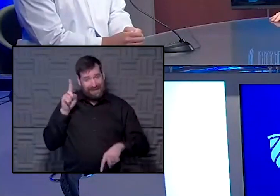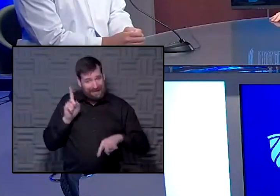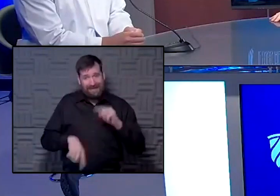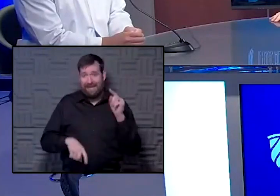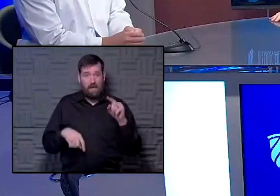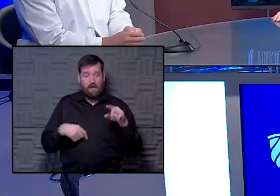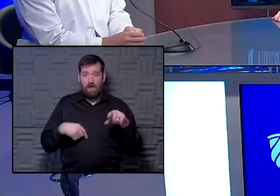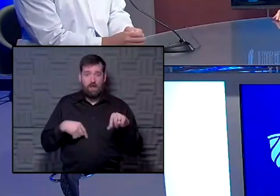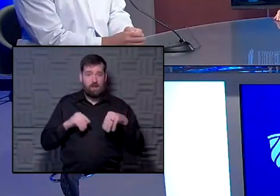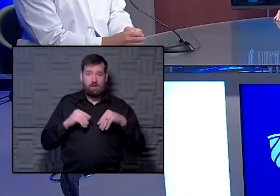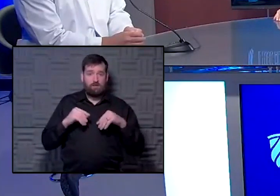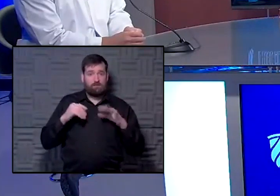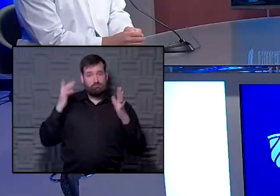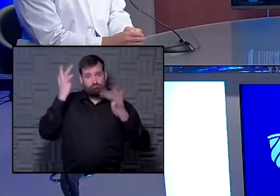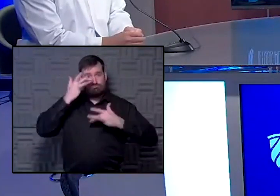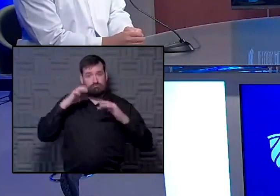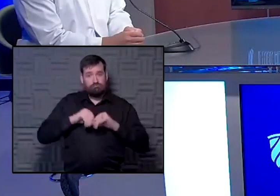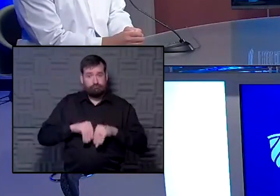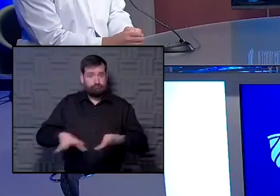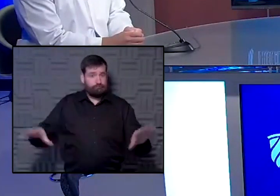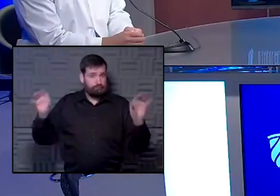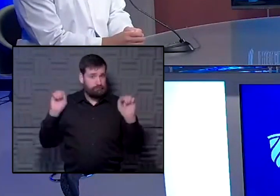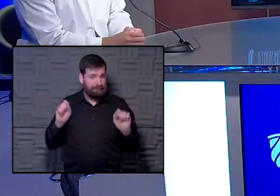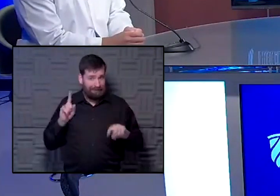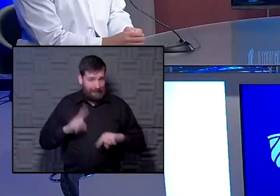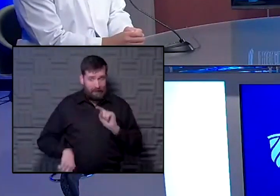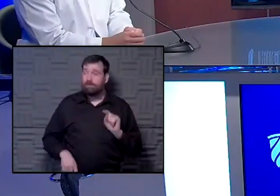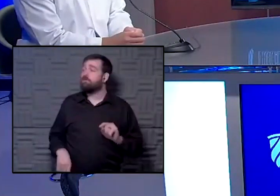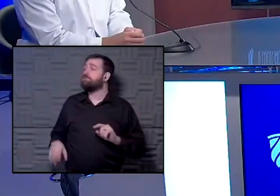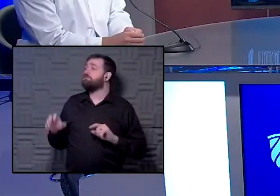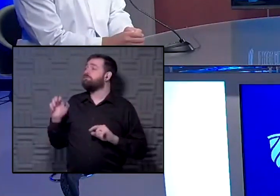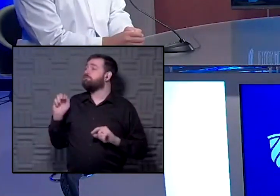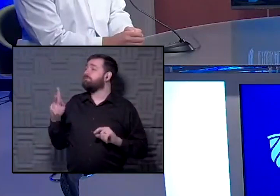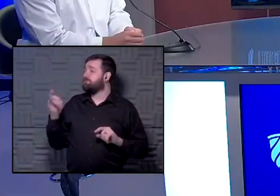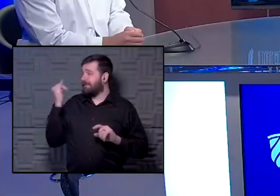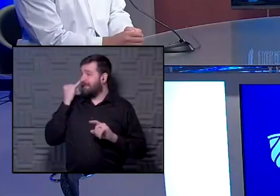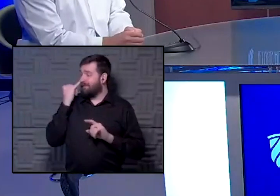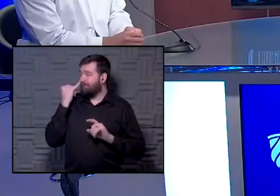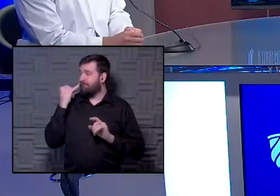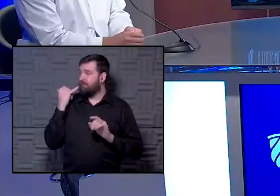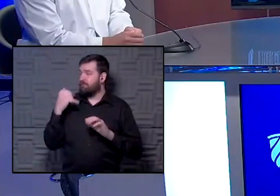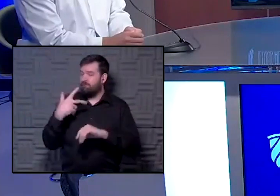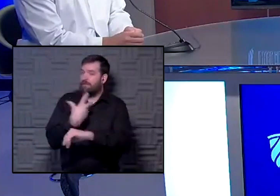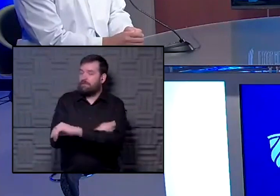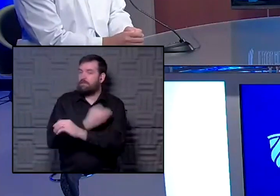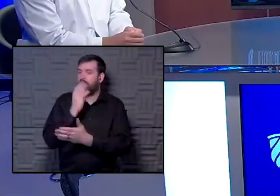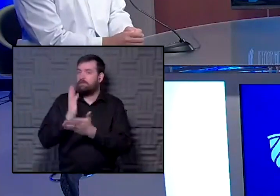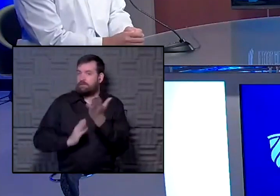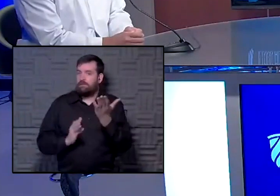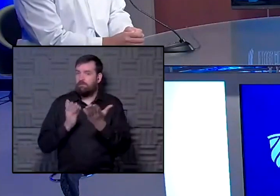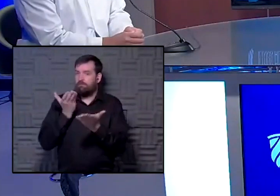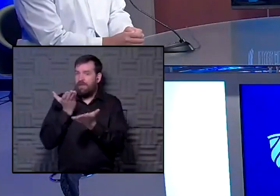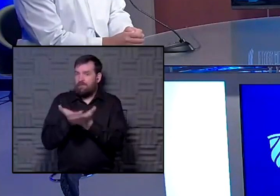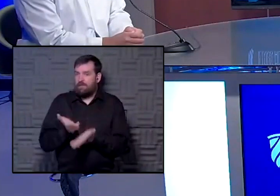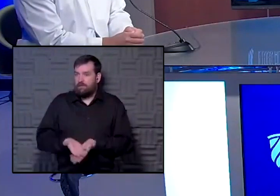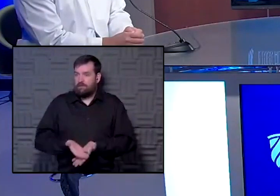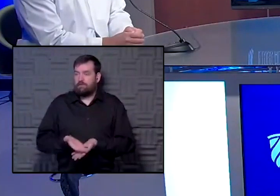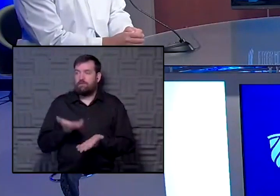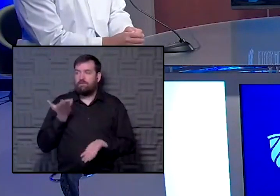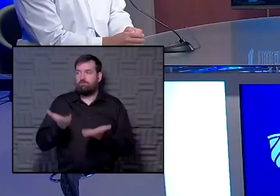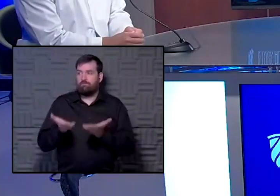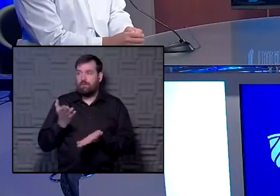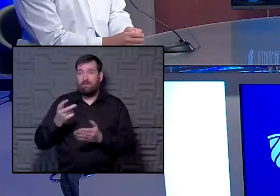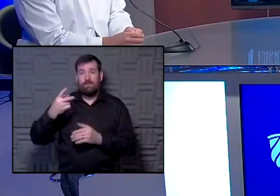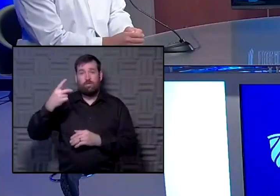I can't be contagious? I think what they're saying is that after you get the vaccine, there is some early evidence that it may cut viral transmission